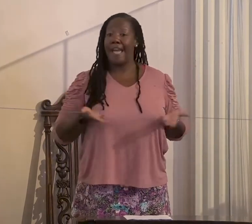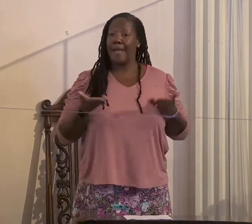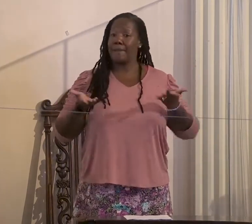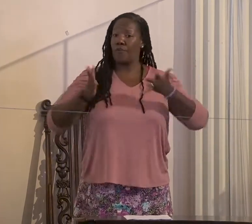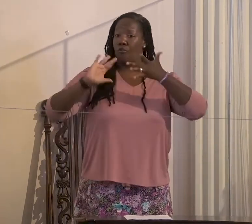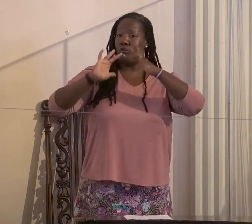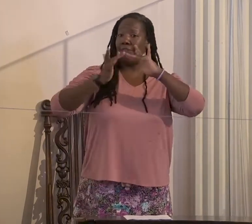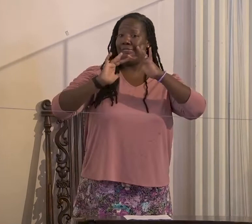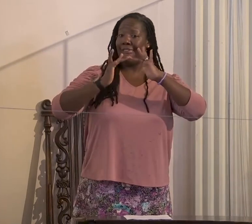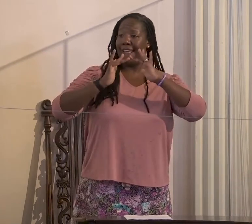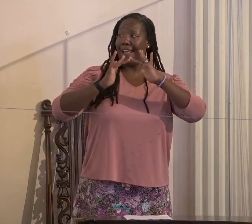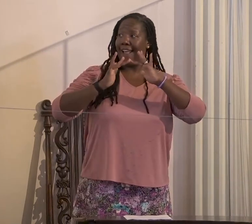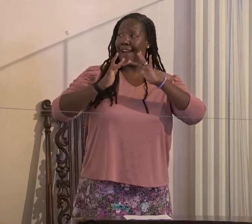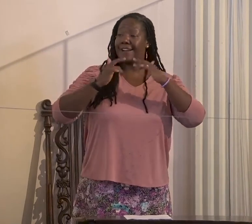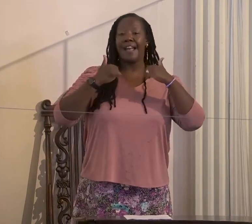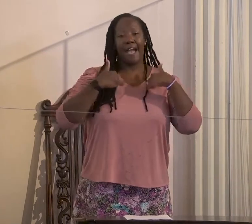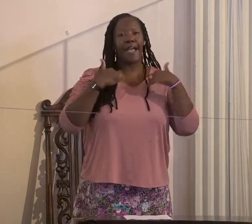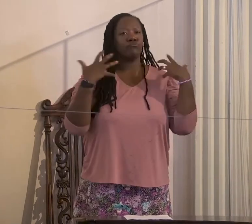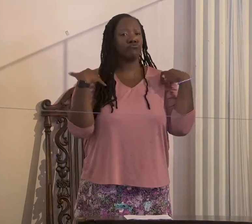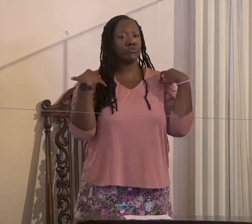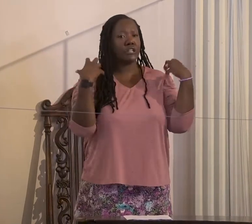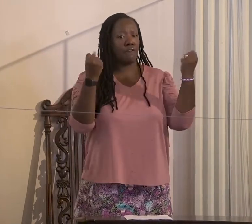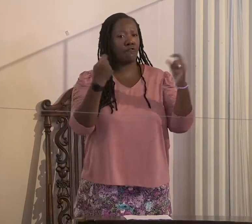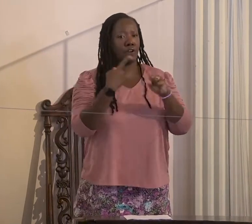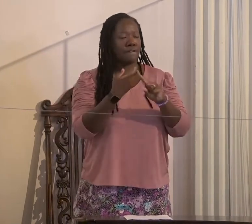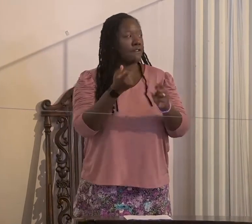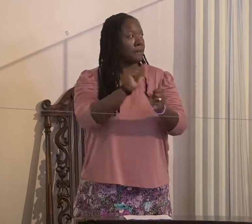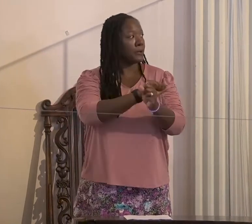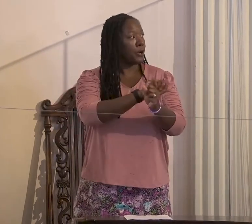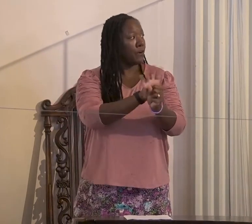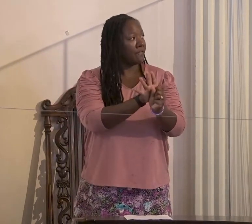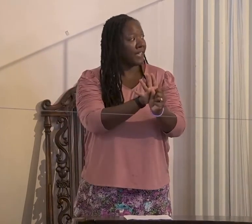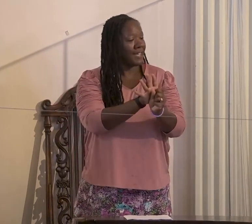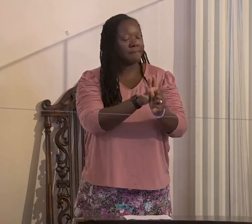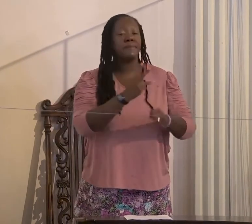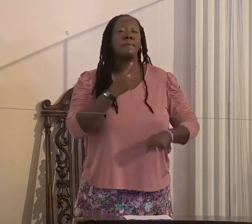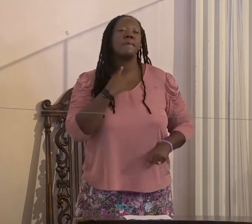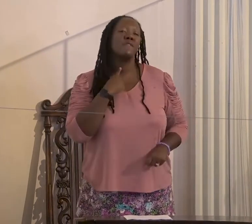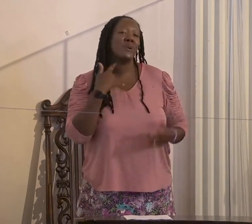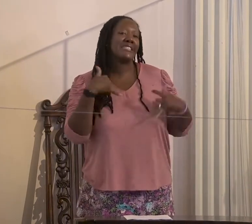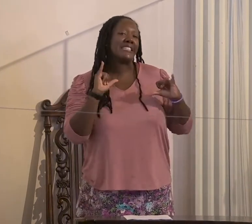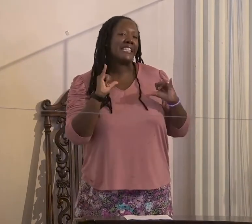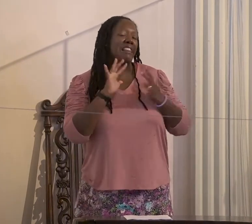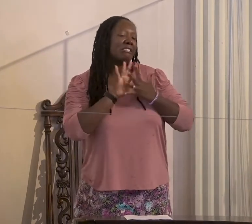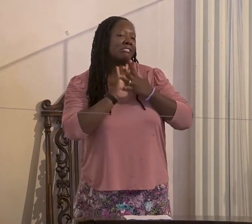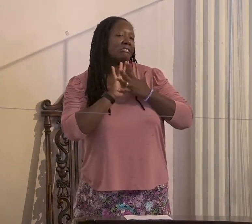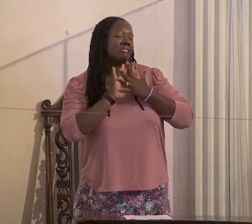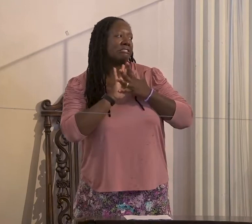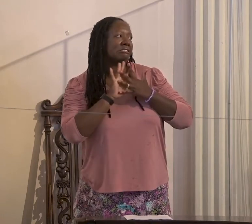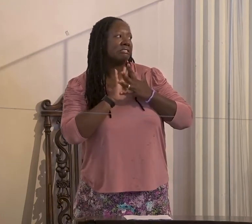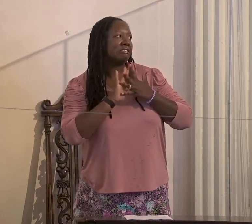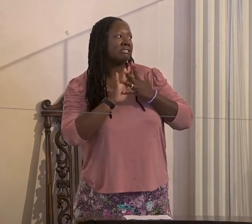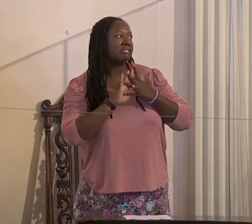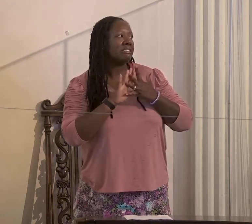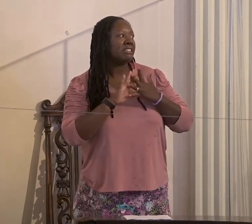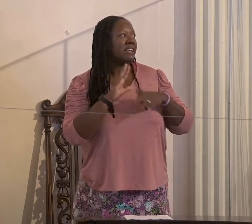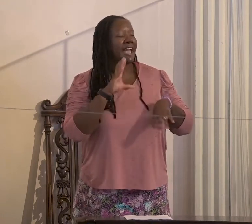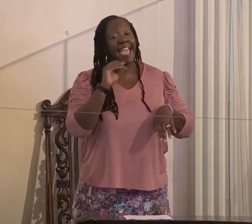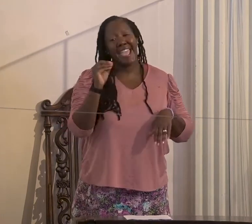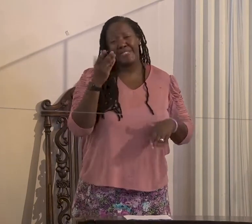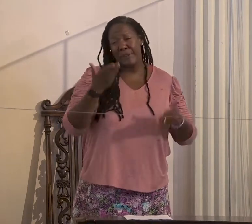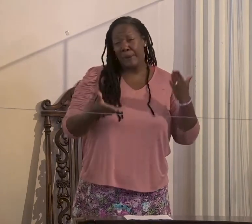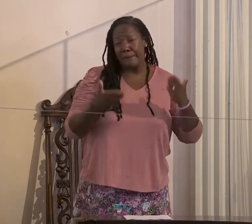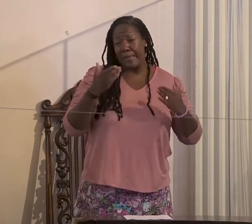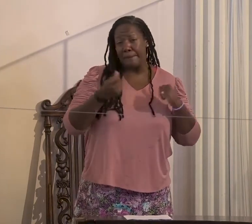as I recover from COVID, voice a little more husky. And we may have a few hybrid tech